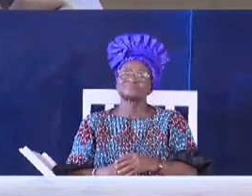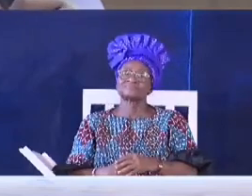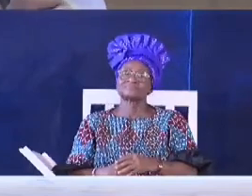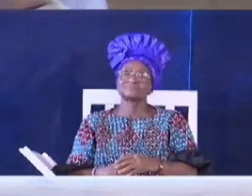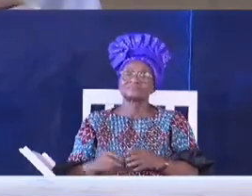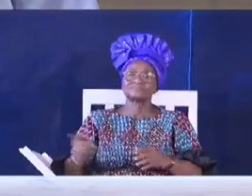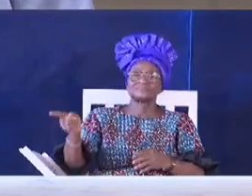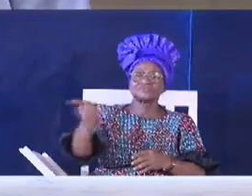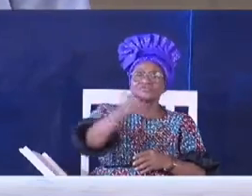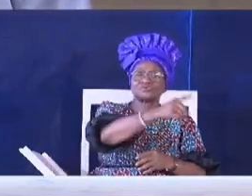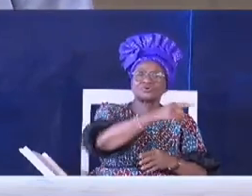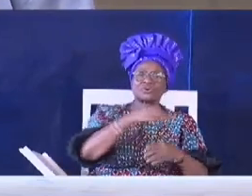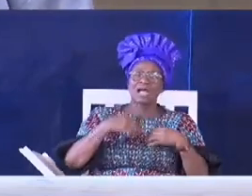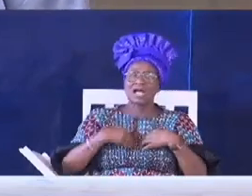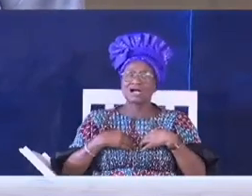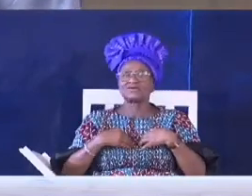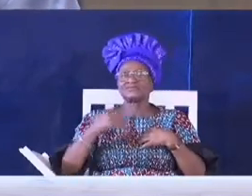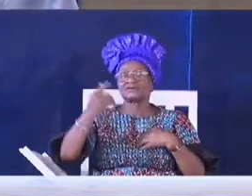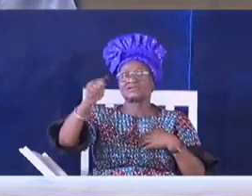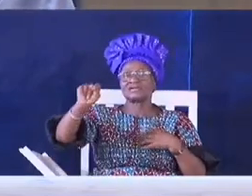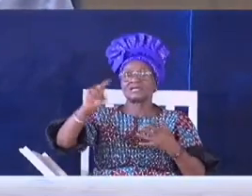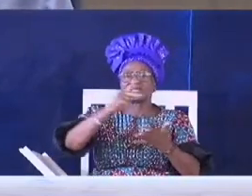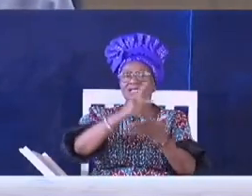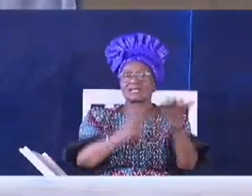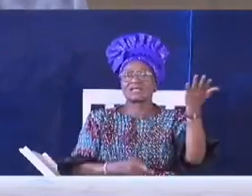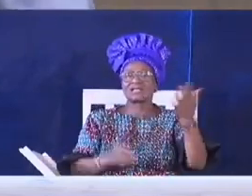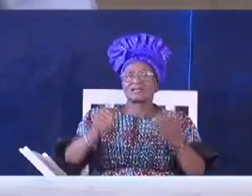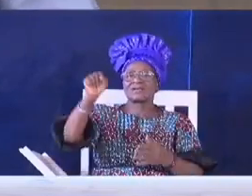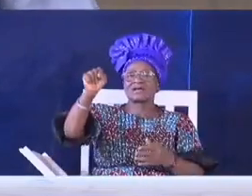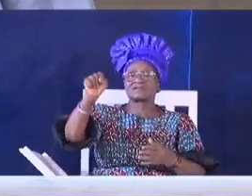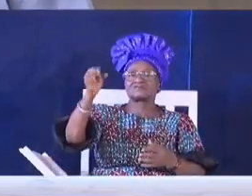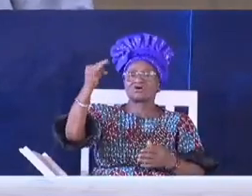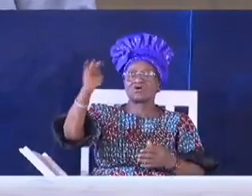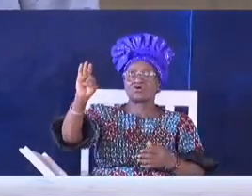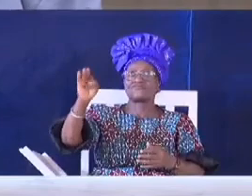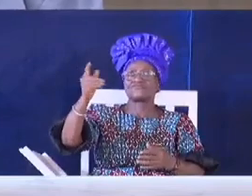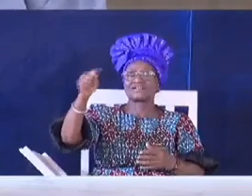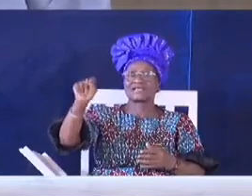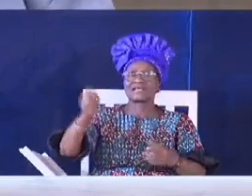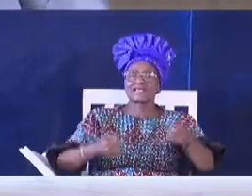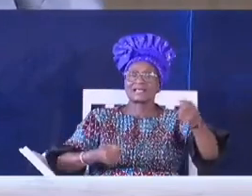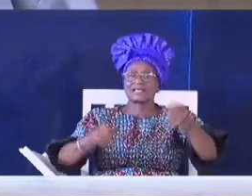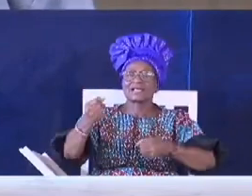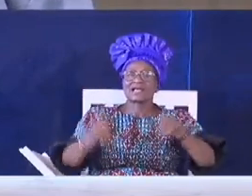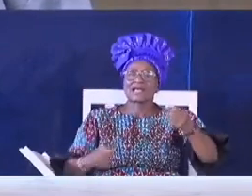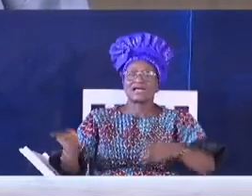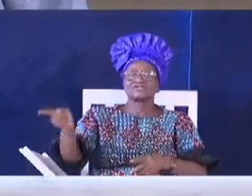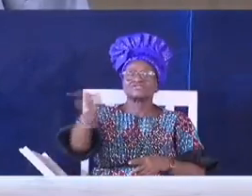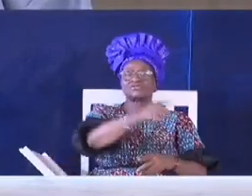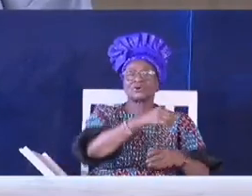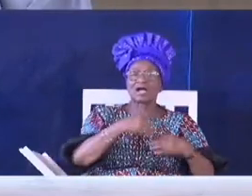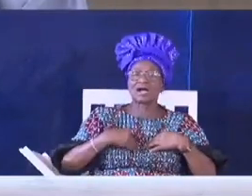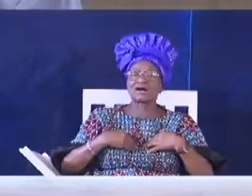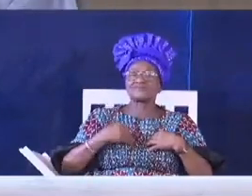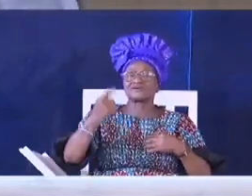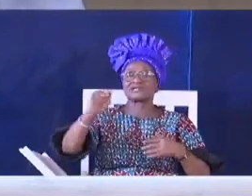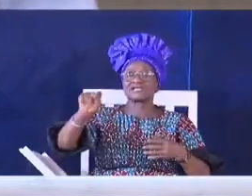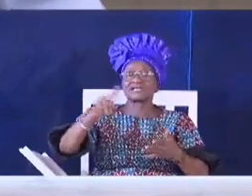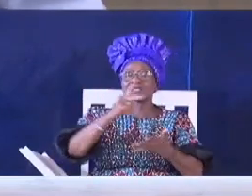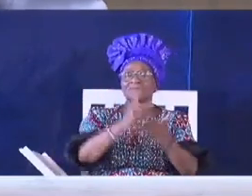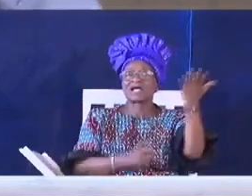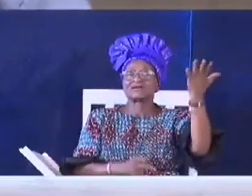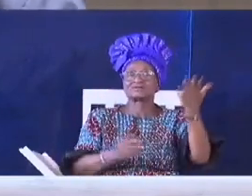You have the parts of a car. You have the parts of your body,